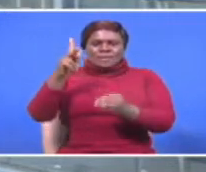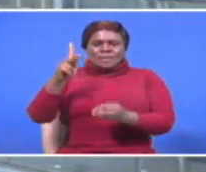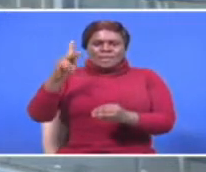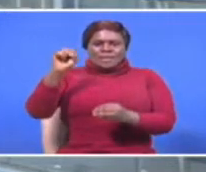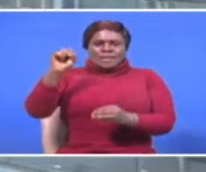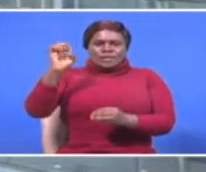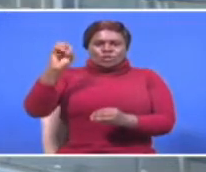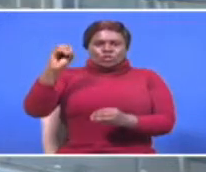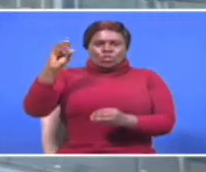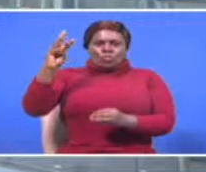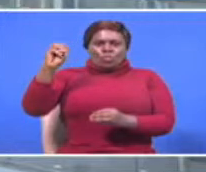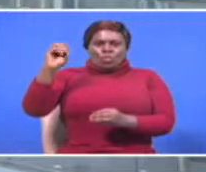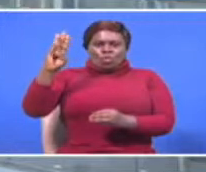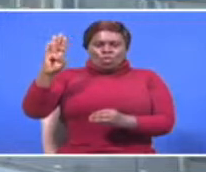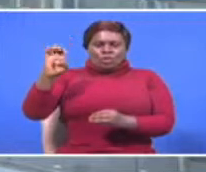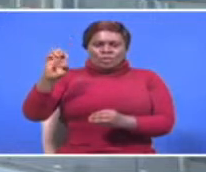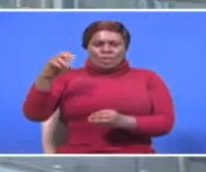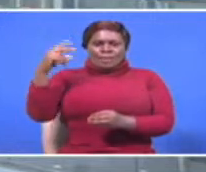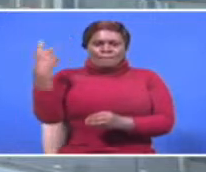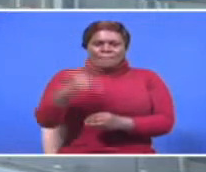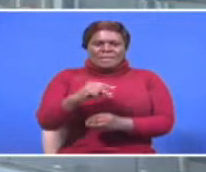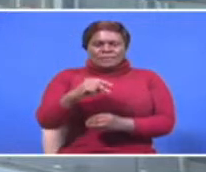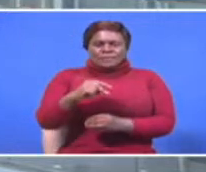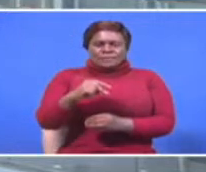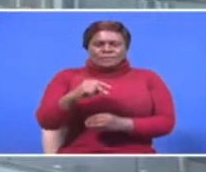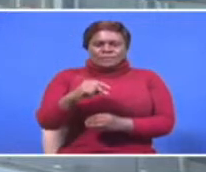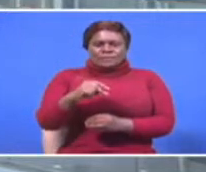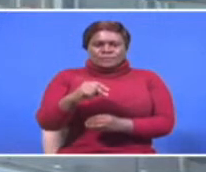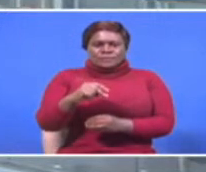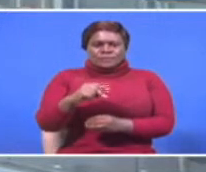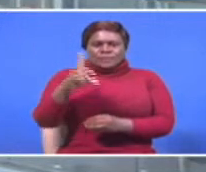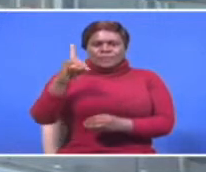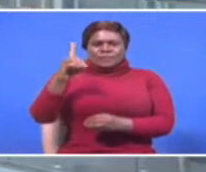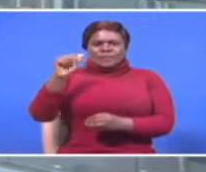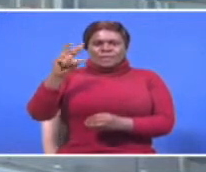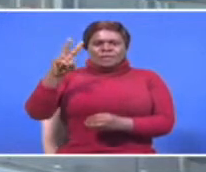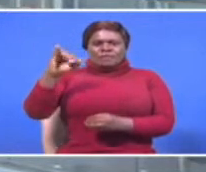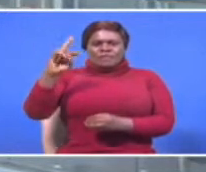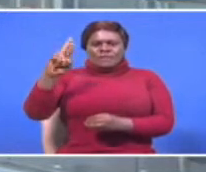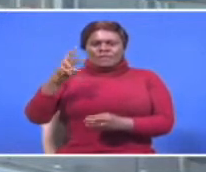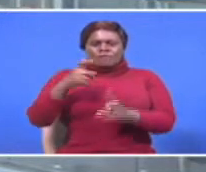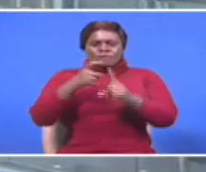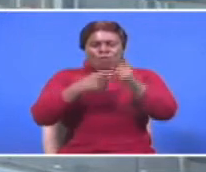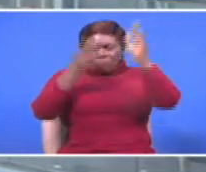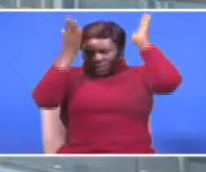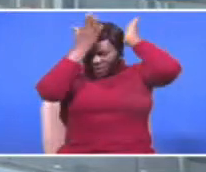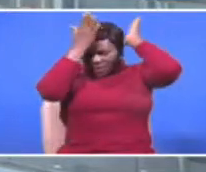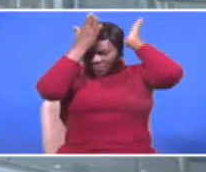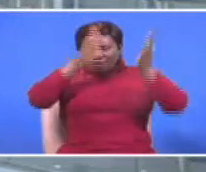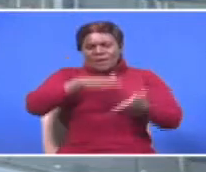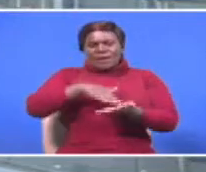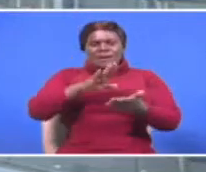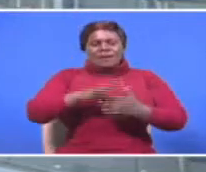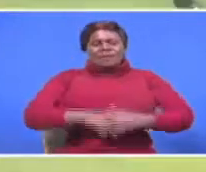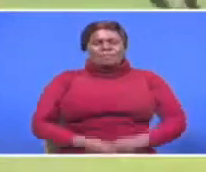Kesogon, who routed Soweto 3-0. David Beria has more from Kakamega County.